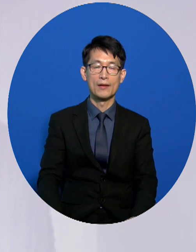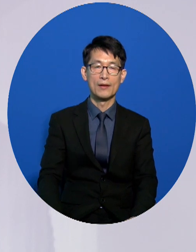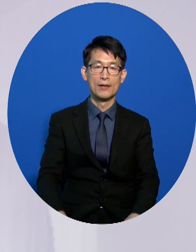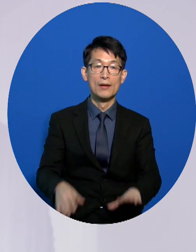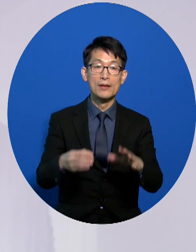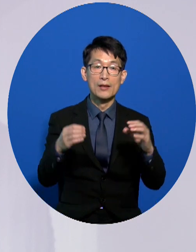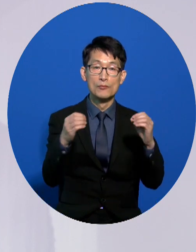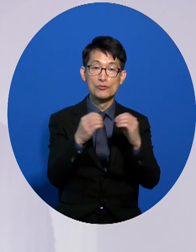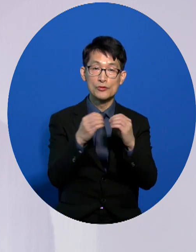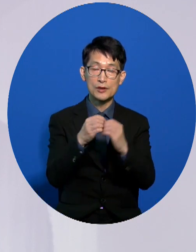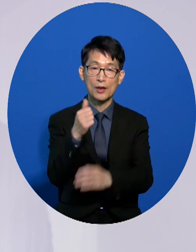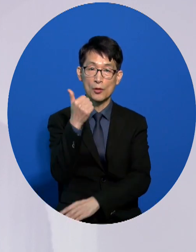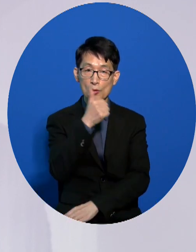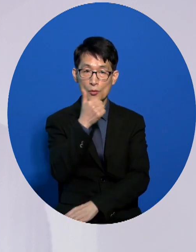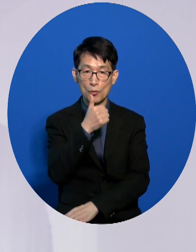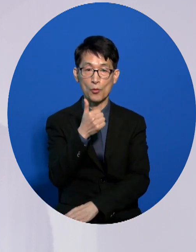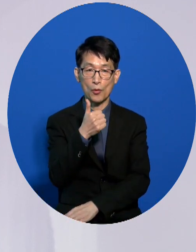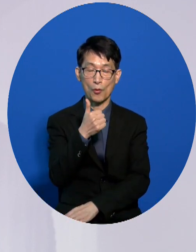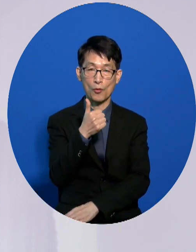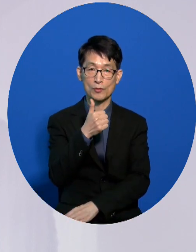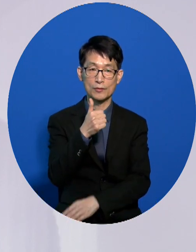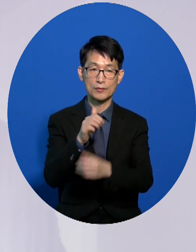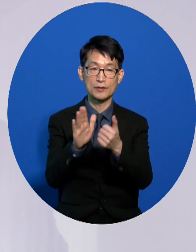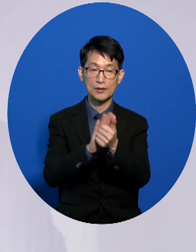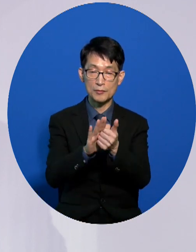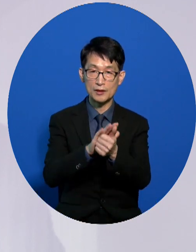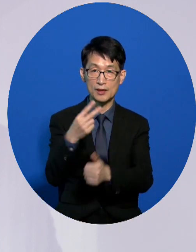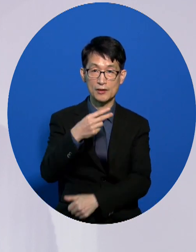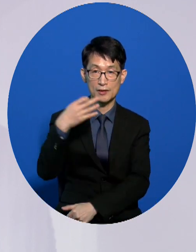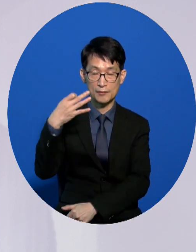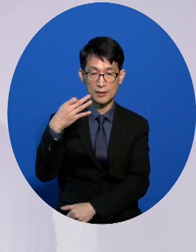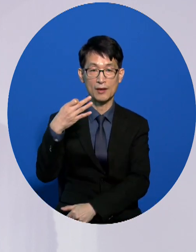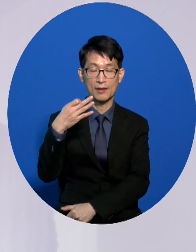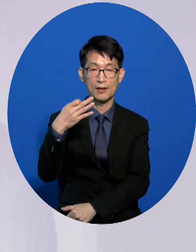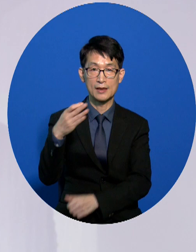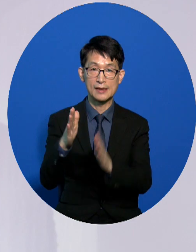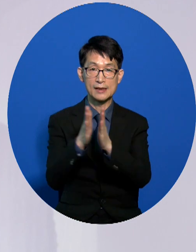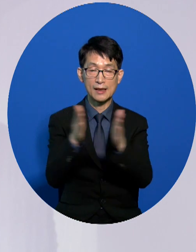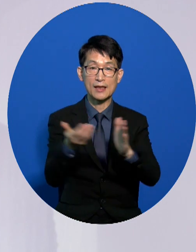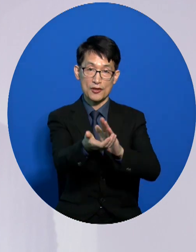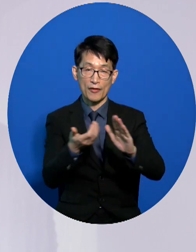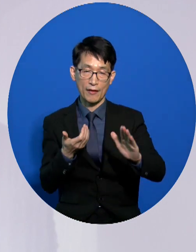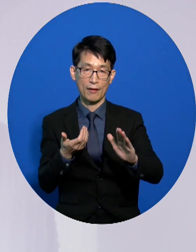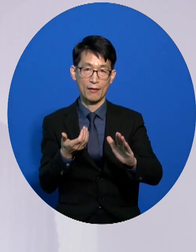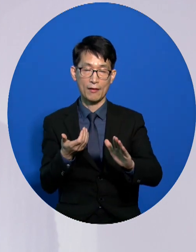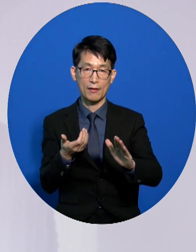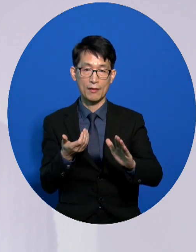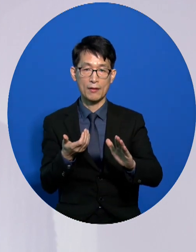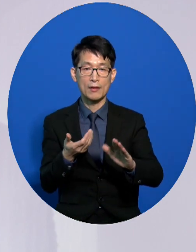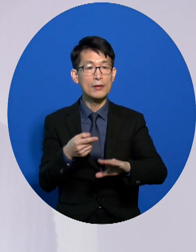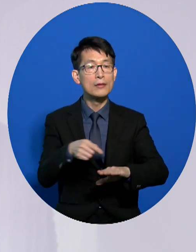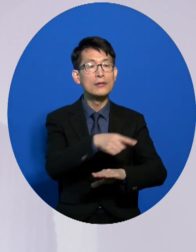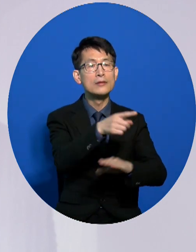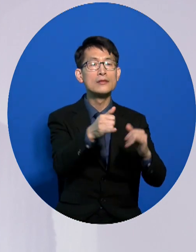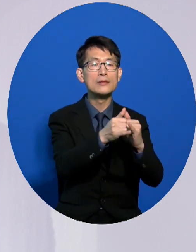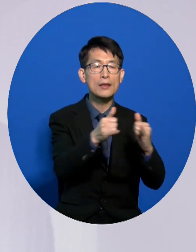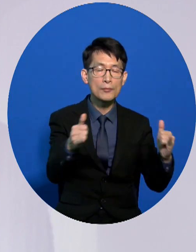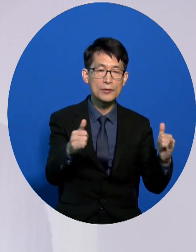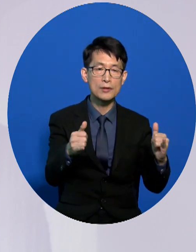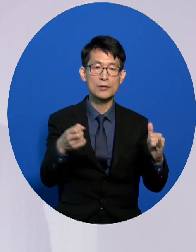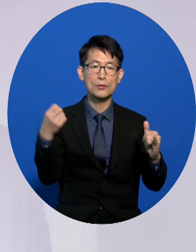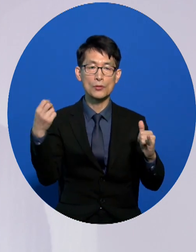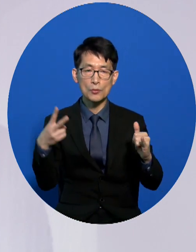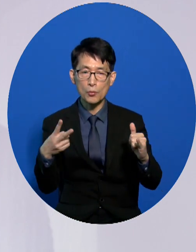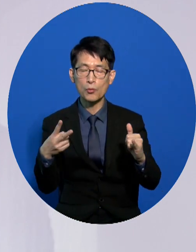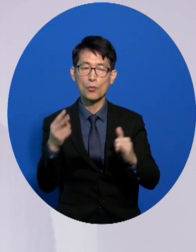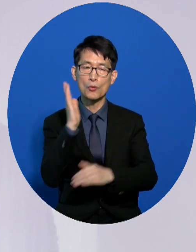diversity. In 2014, you began the AUD Social Cooperative, but before this text